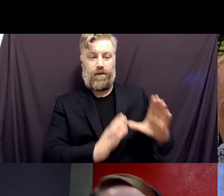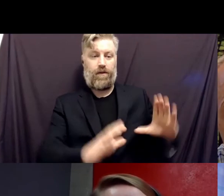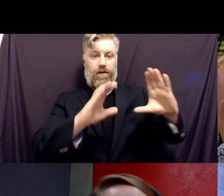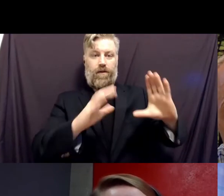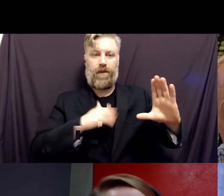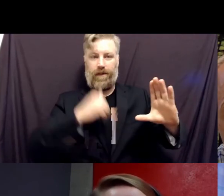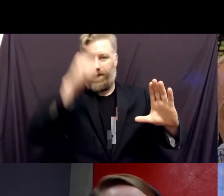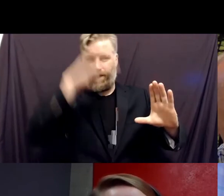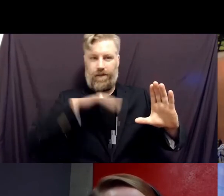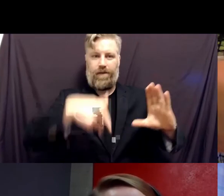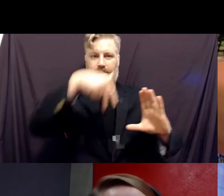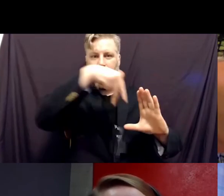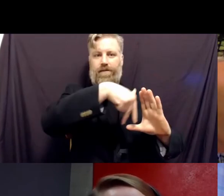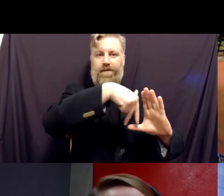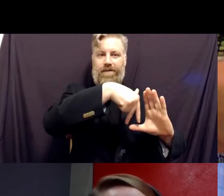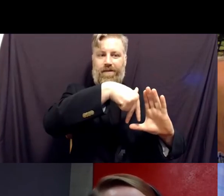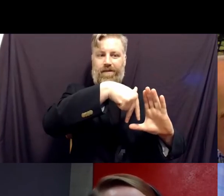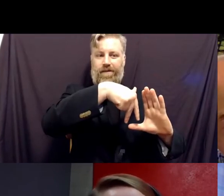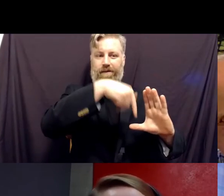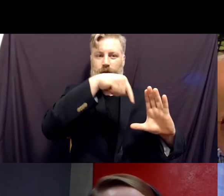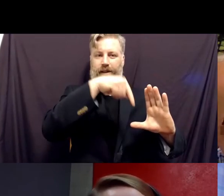very famous German